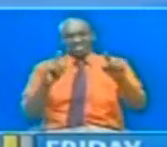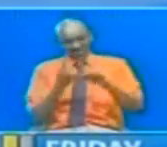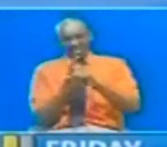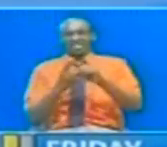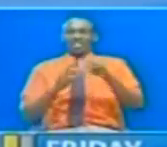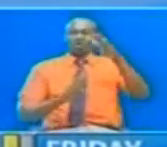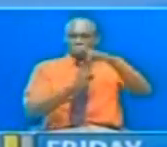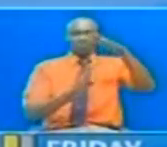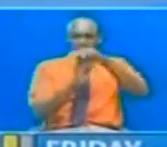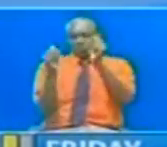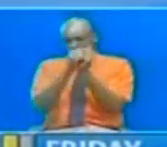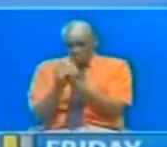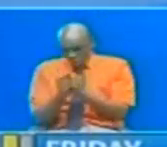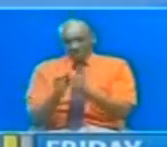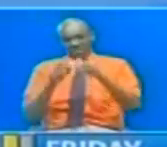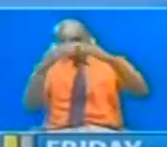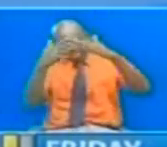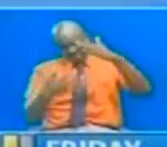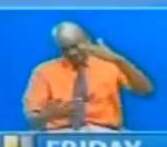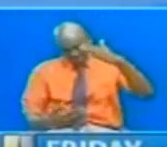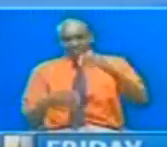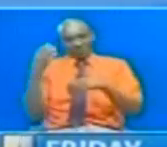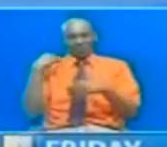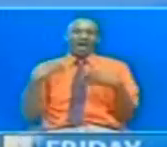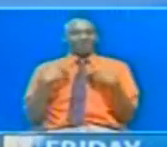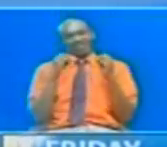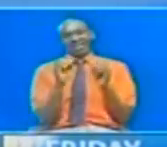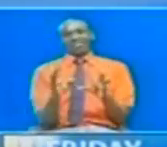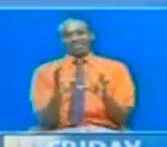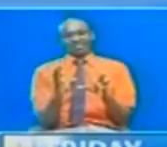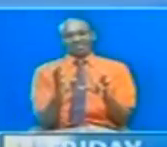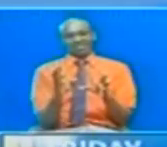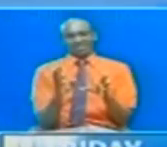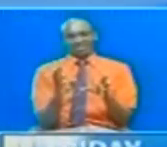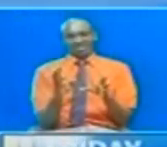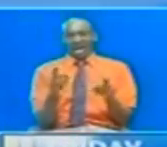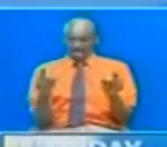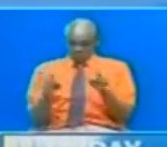drama due to the ban on racking of schools and